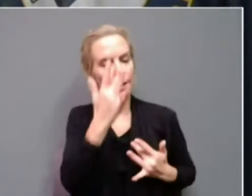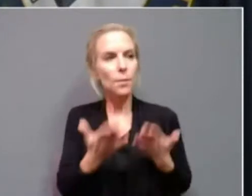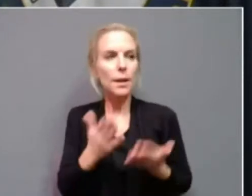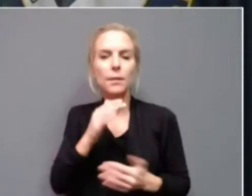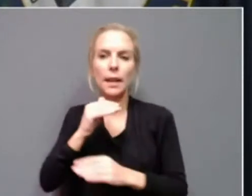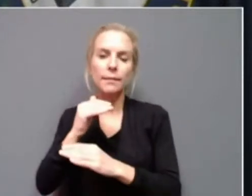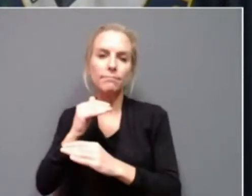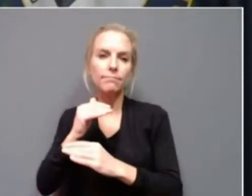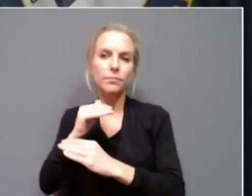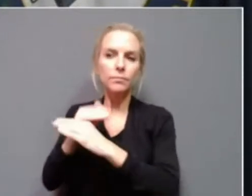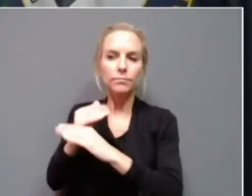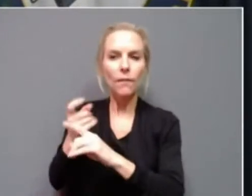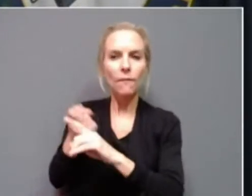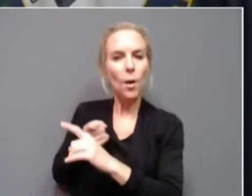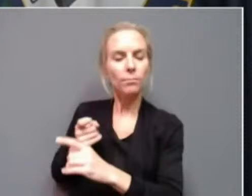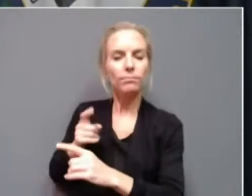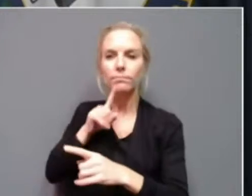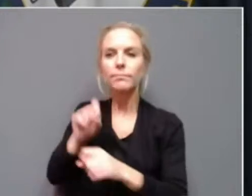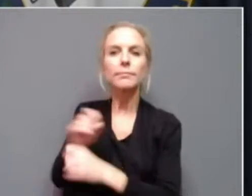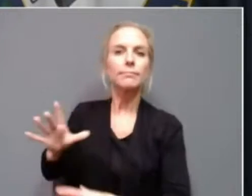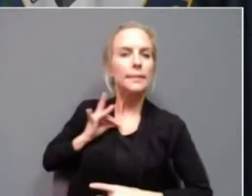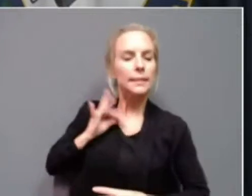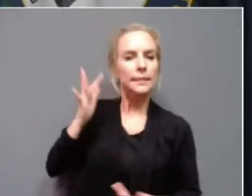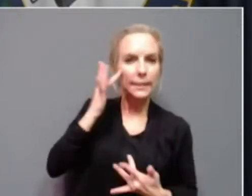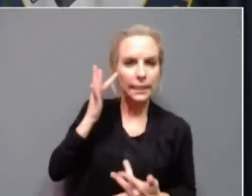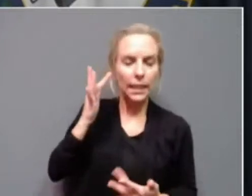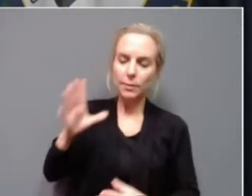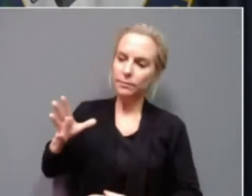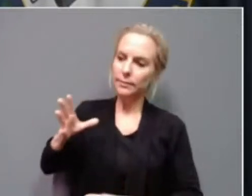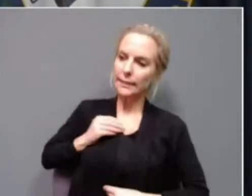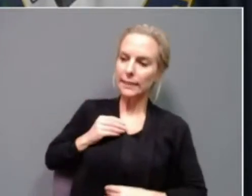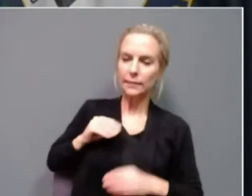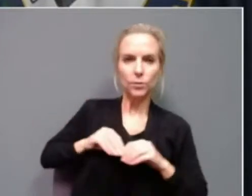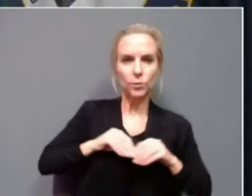it. Melissa Patrick, Kentucky Health News.